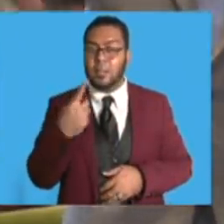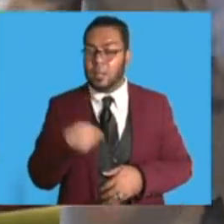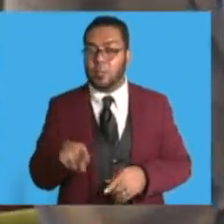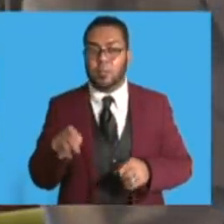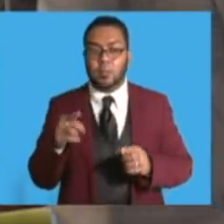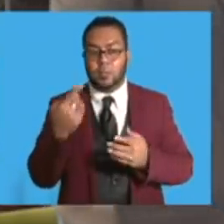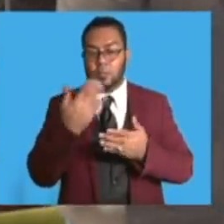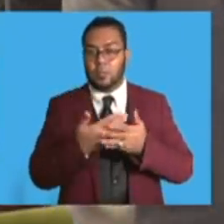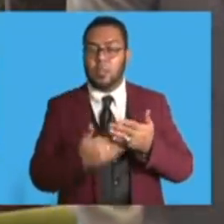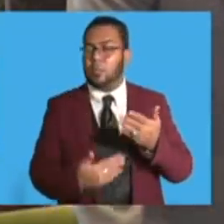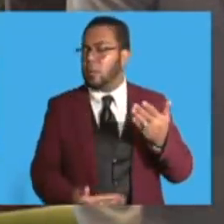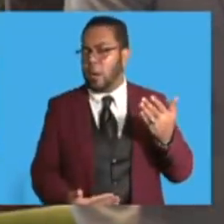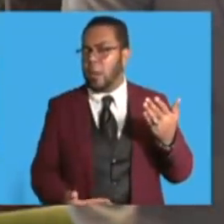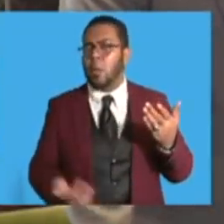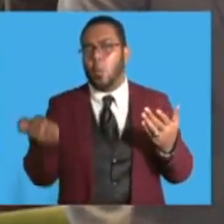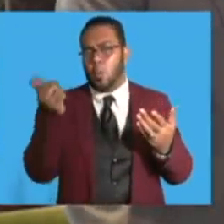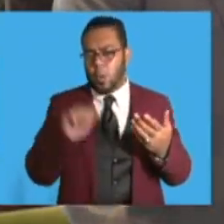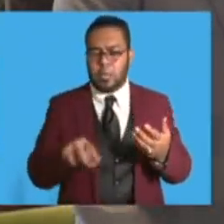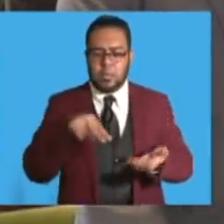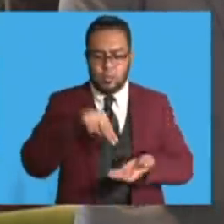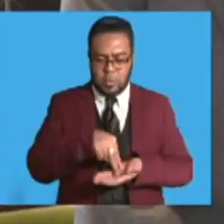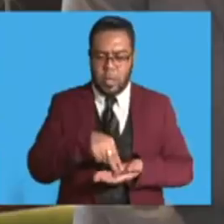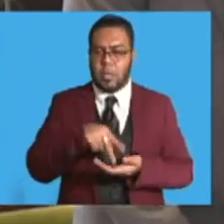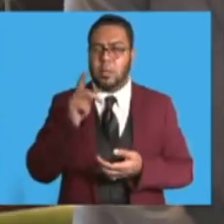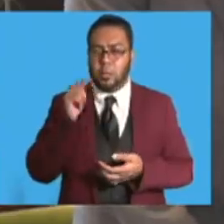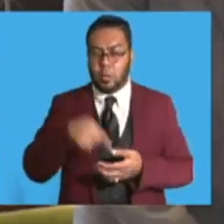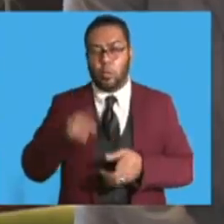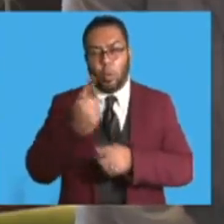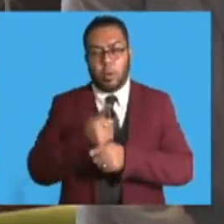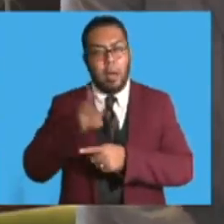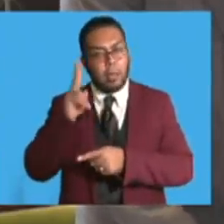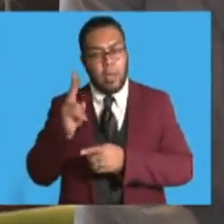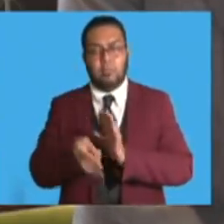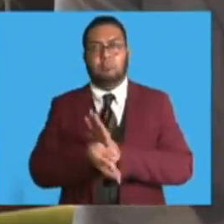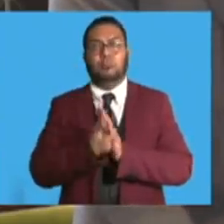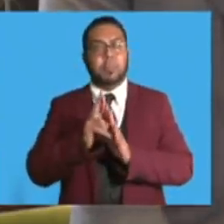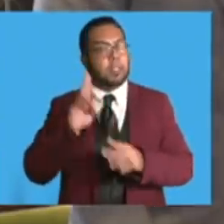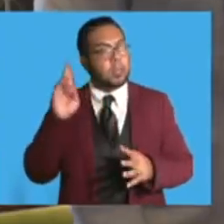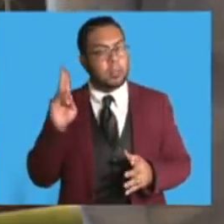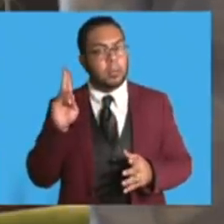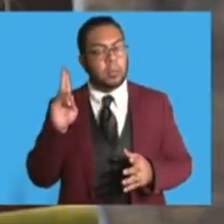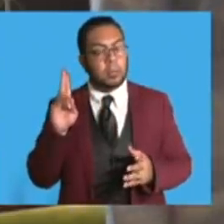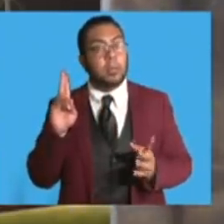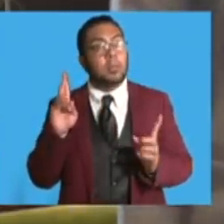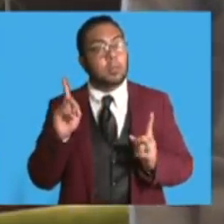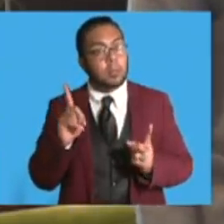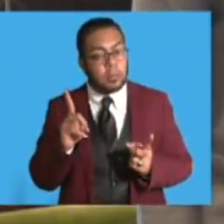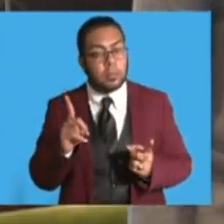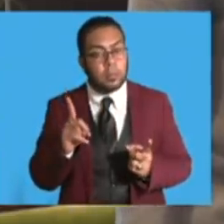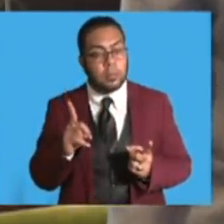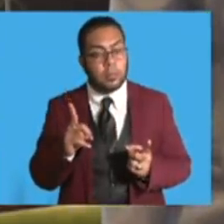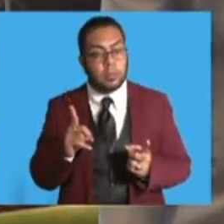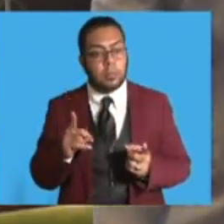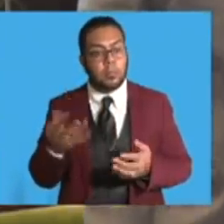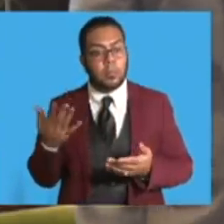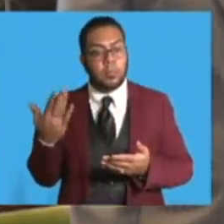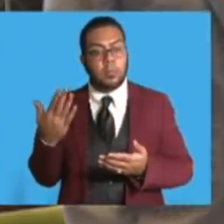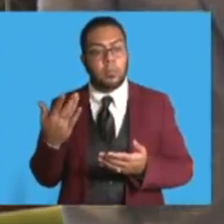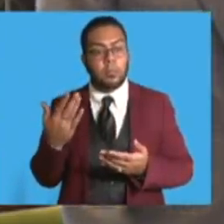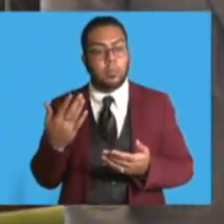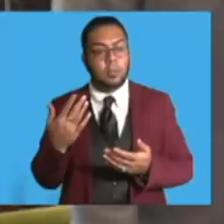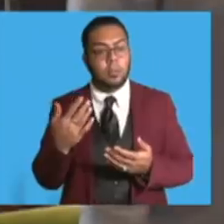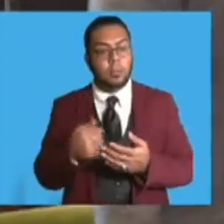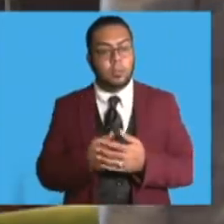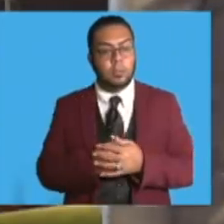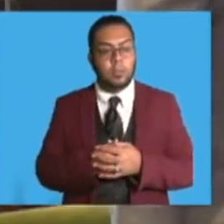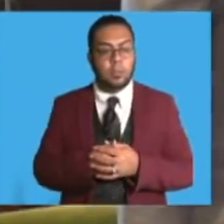I'm going through a deja vu by having to stand here. Madam Speaker, the whole argument about the tyranny of the majority falls flat in its face. Anybody that